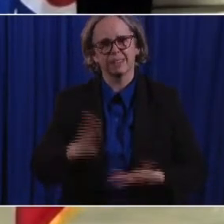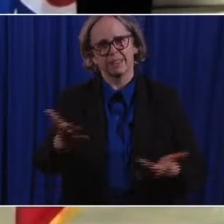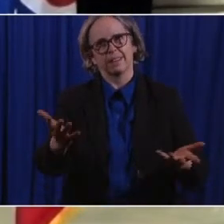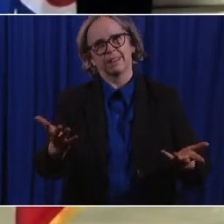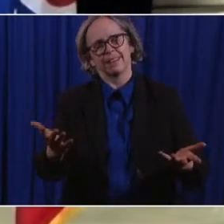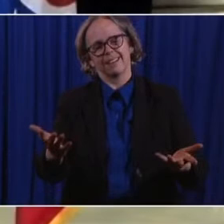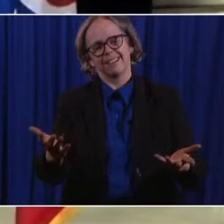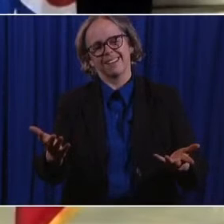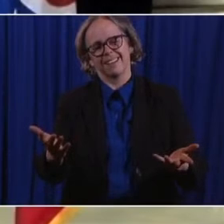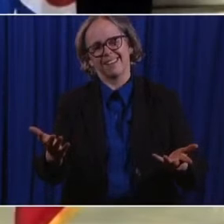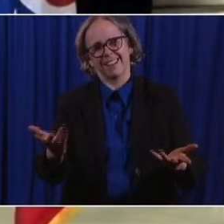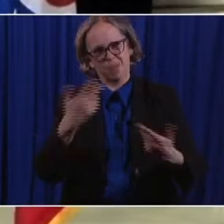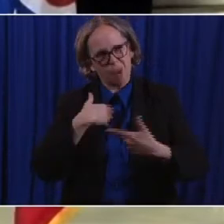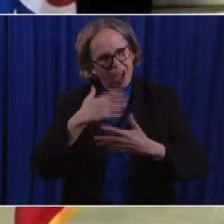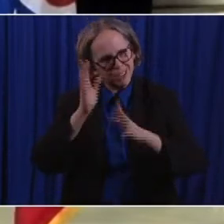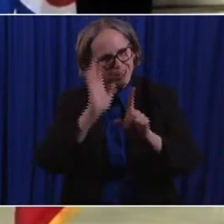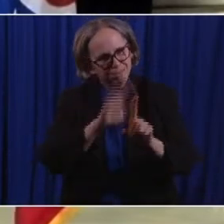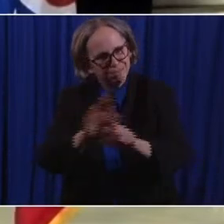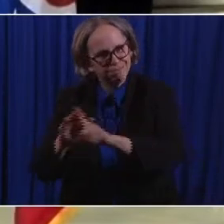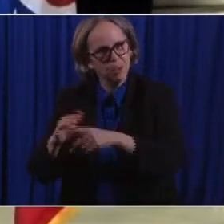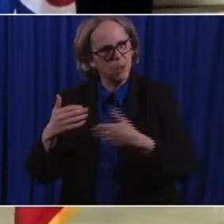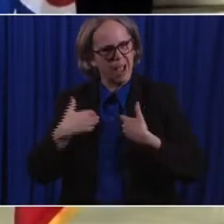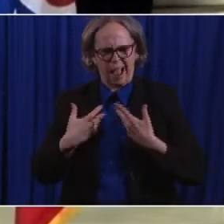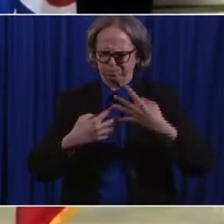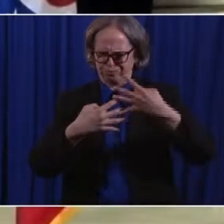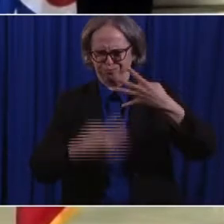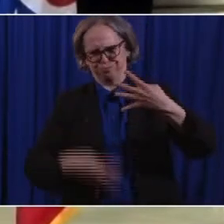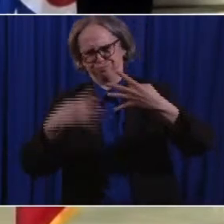available out there in Ohio.